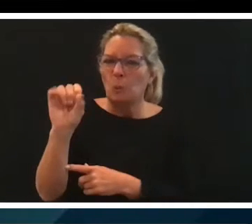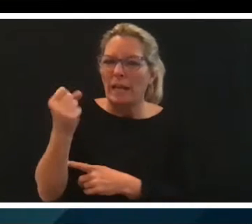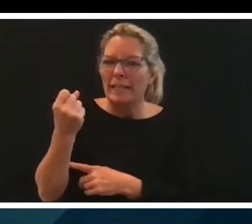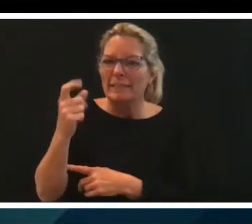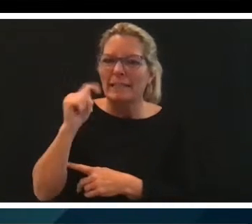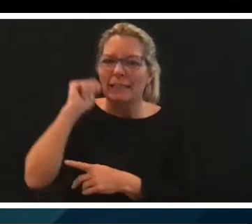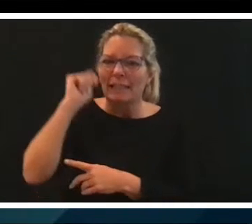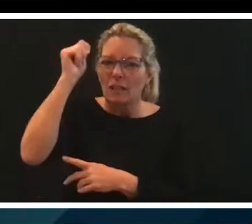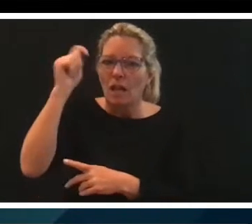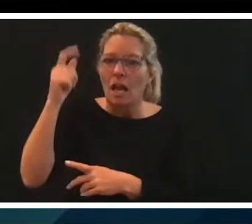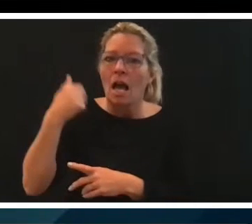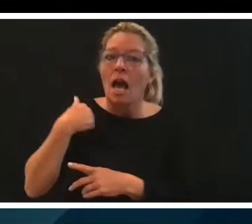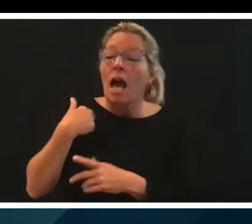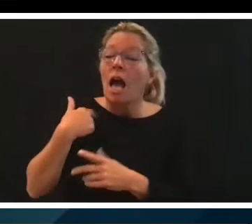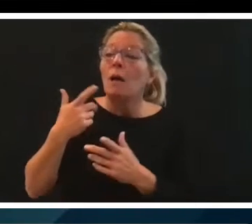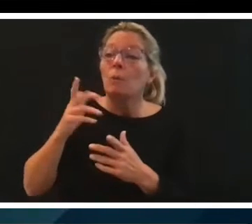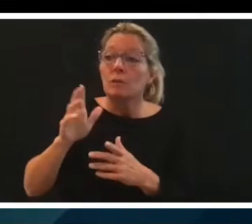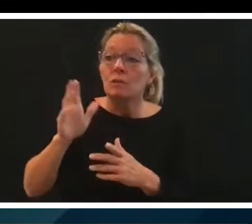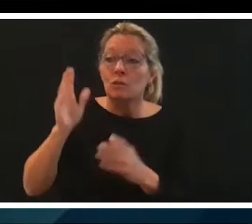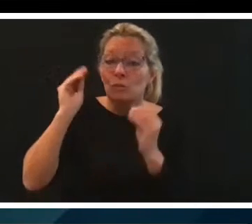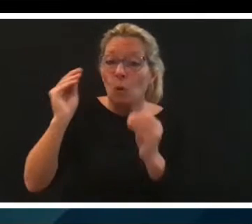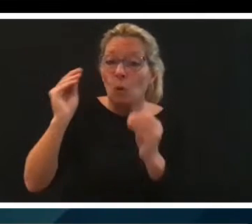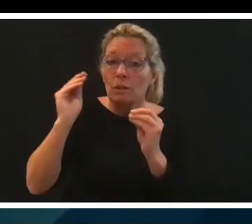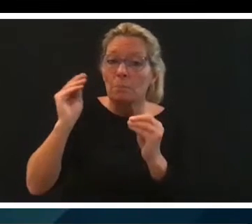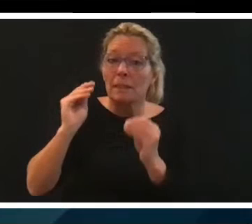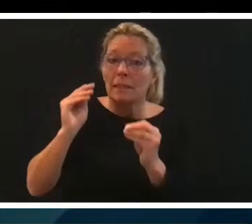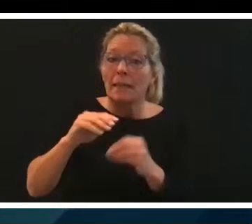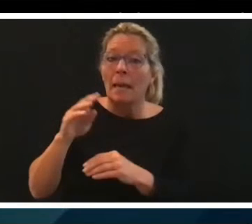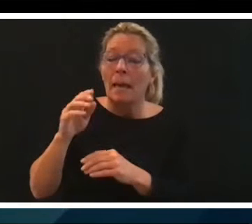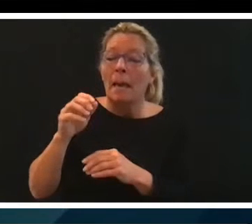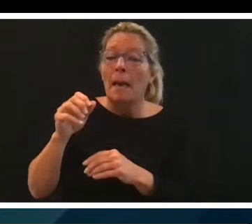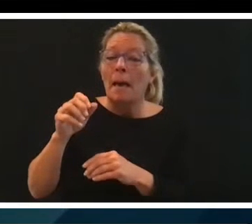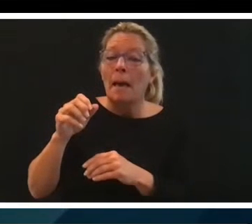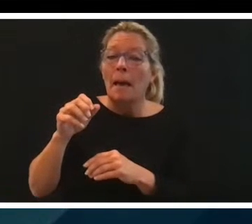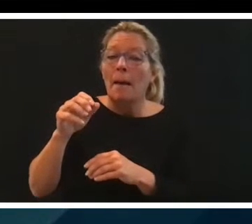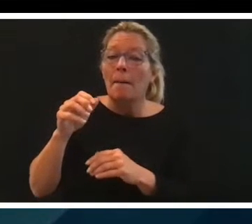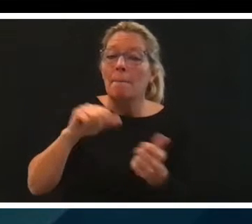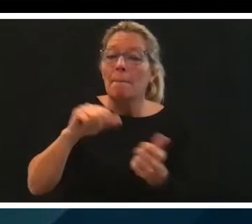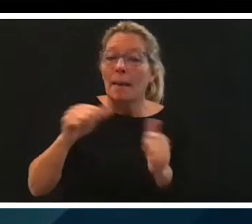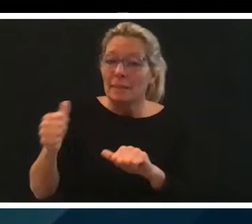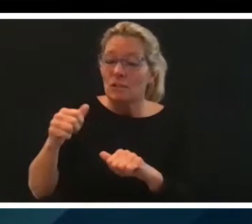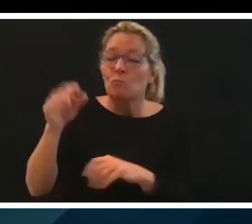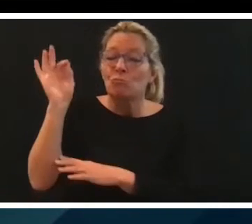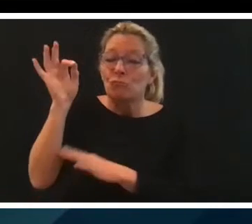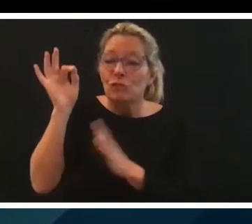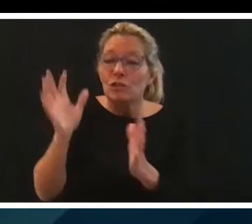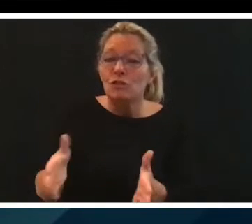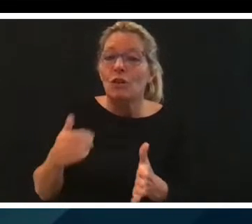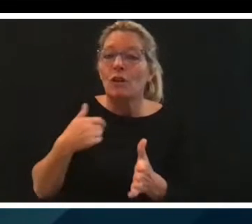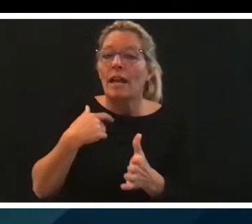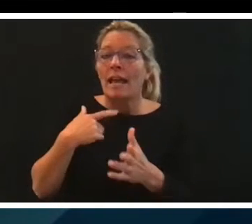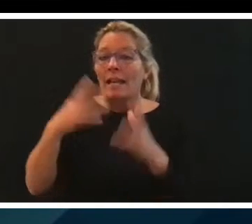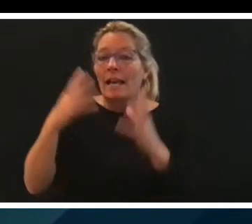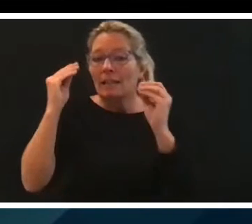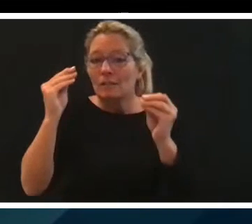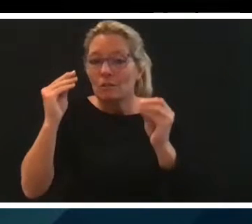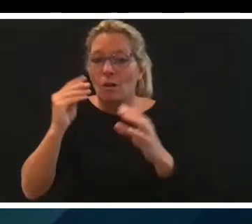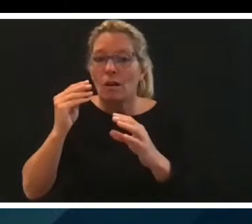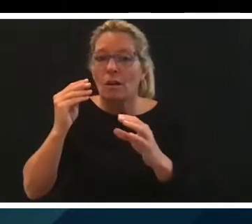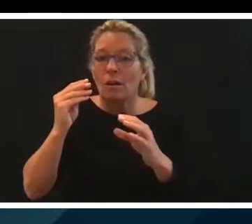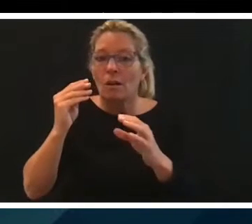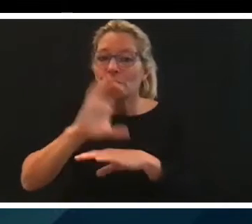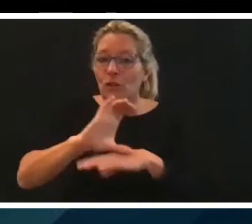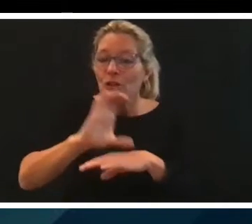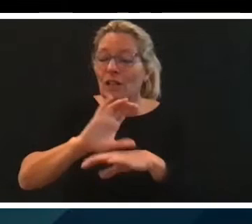Baptist preacher. And I played for church and backed up a lot of the greatest gospel talents in the